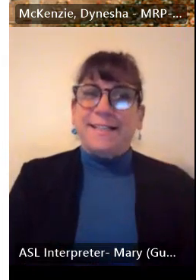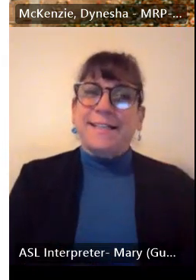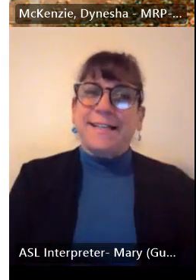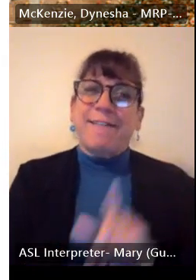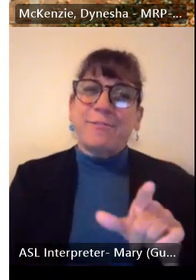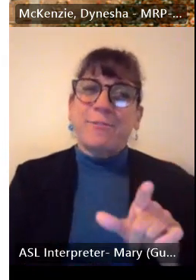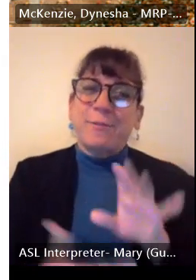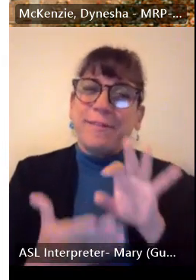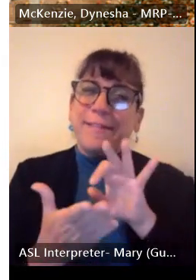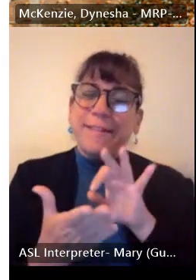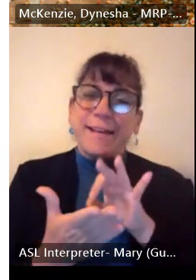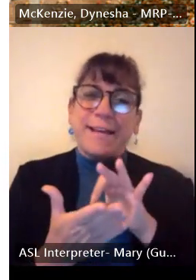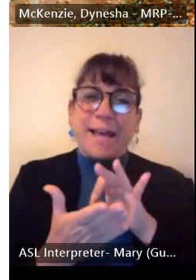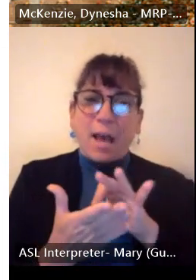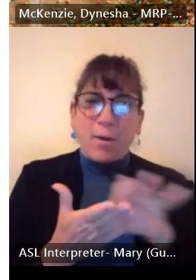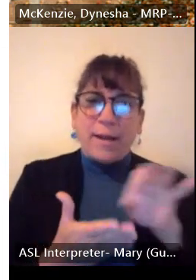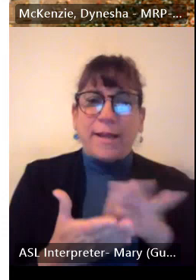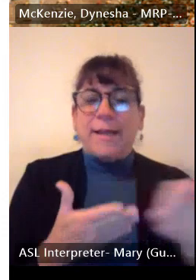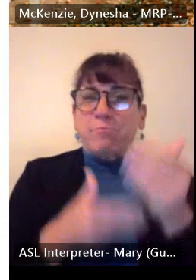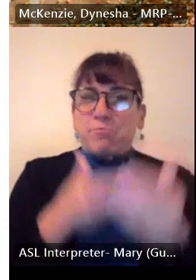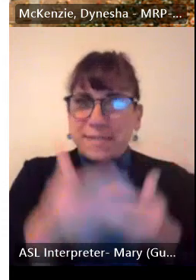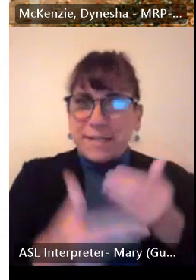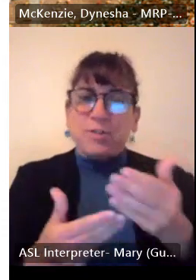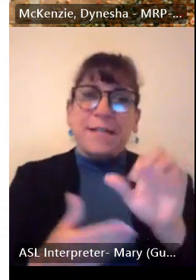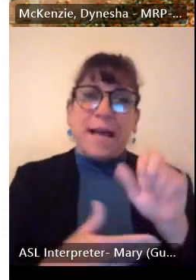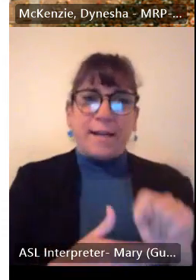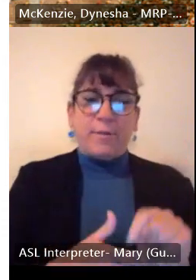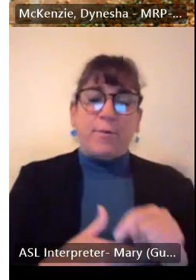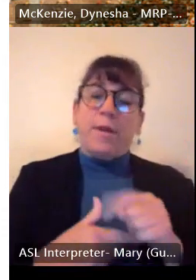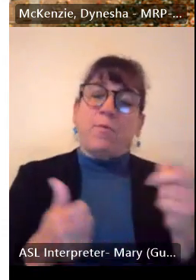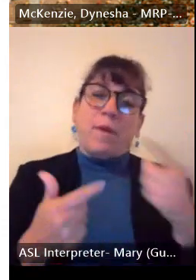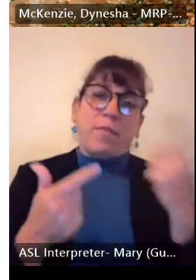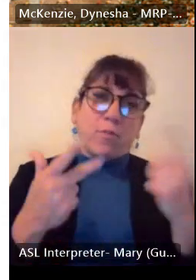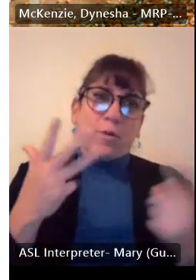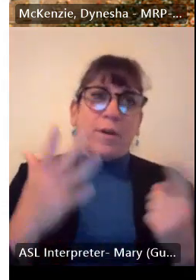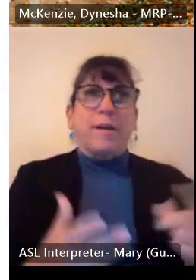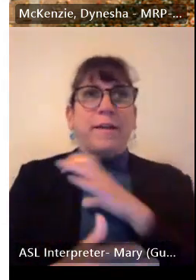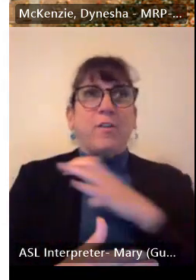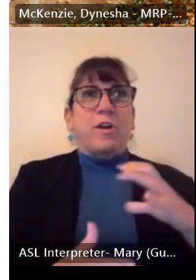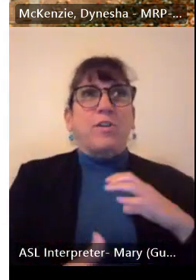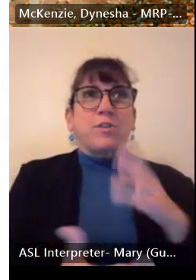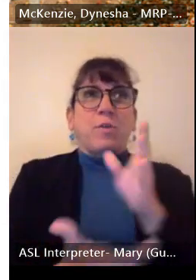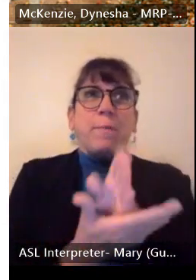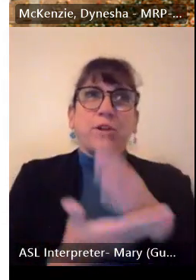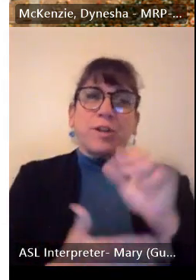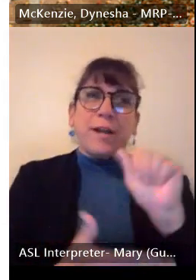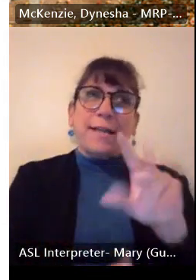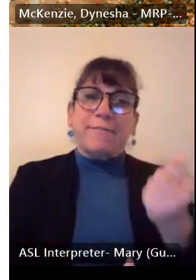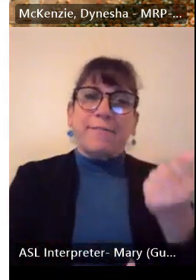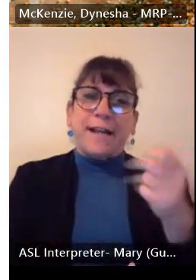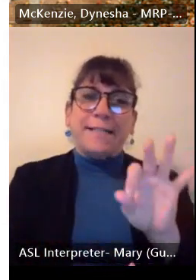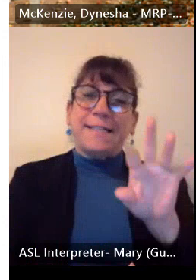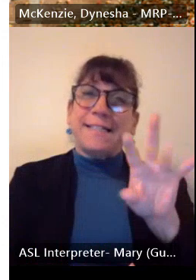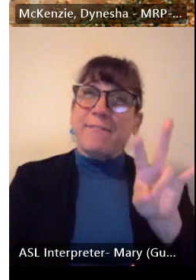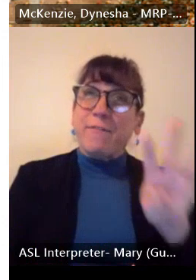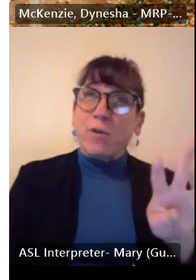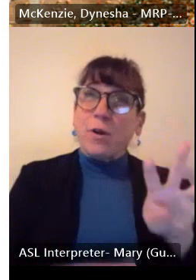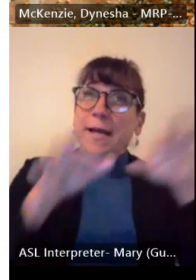Accounting and Procedures Act, we then went through and said, okay, the Congressional Budget Act of 1974 spells out